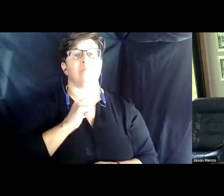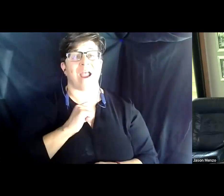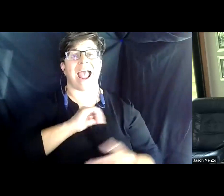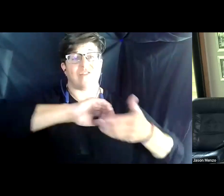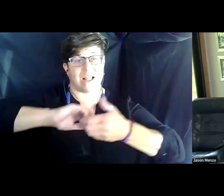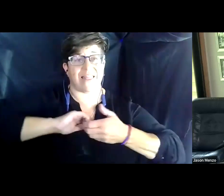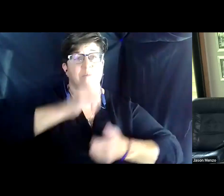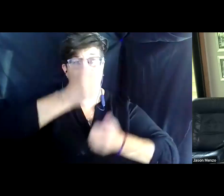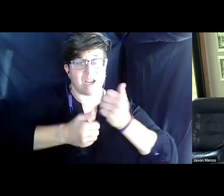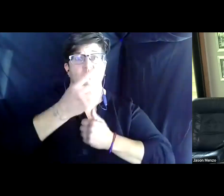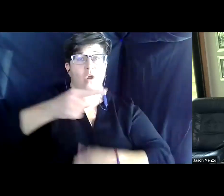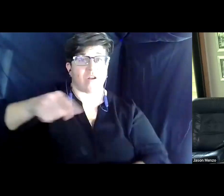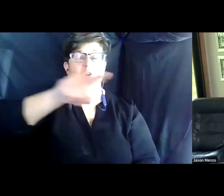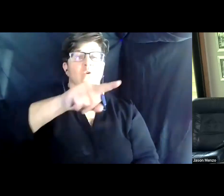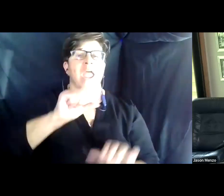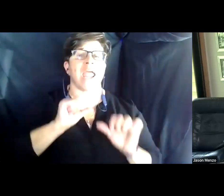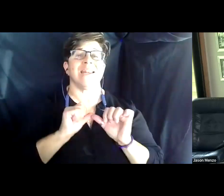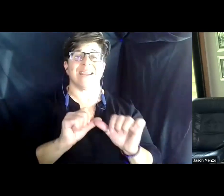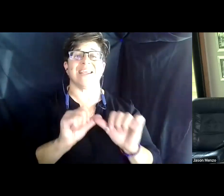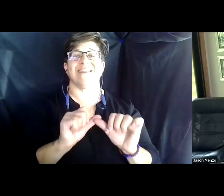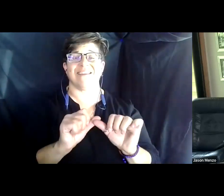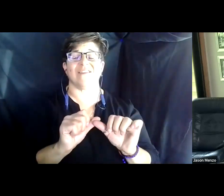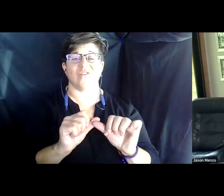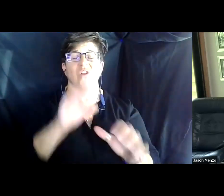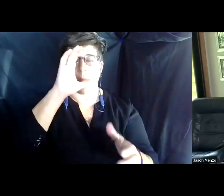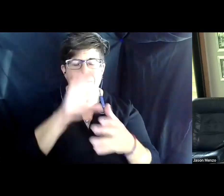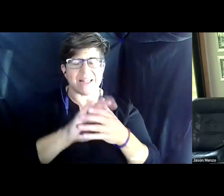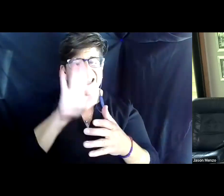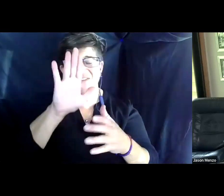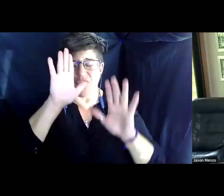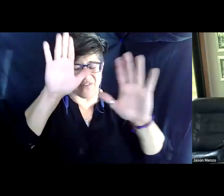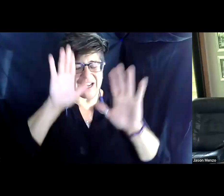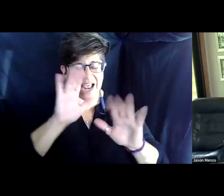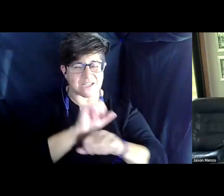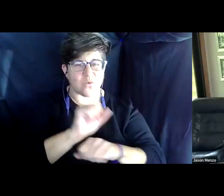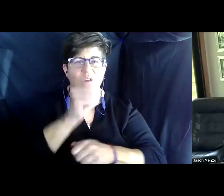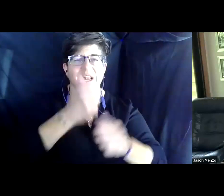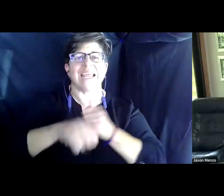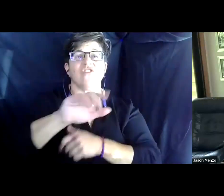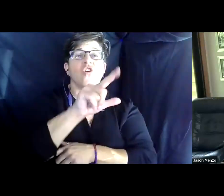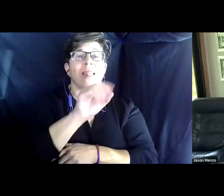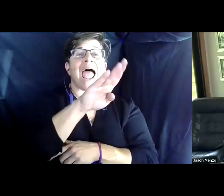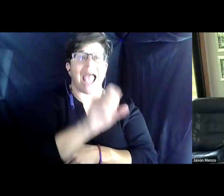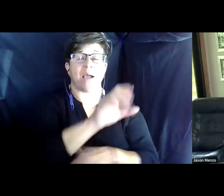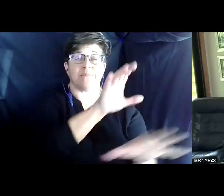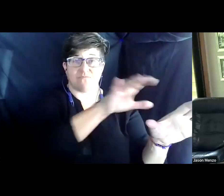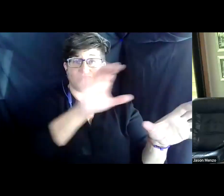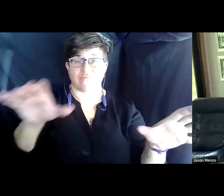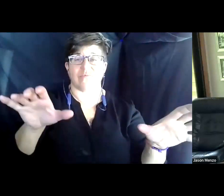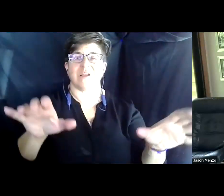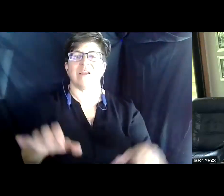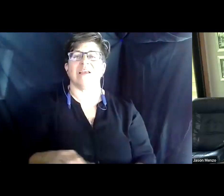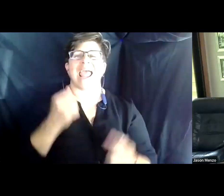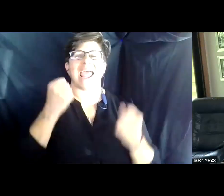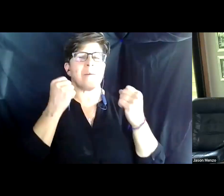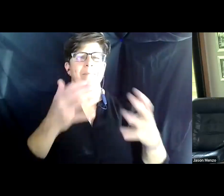each of you and to continue to believe in the fantastic work that you're doing in each of your labs, and of course by your many colleagues there in